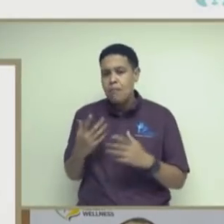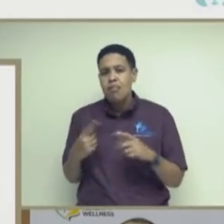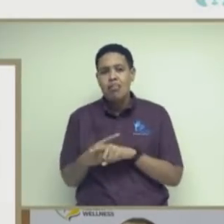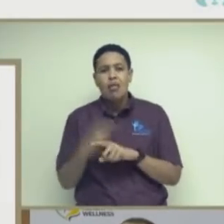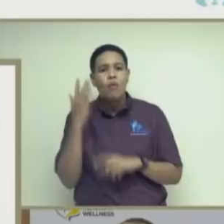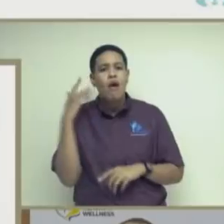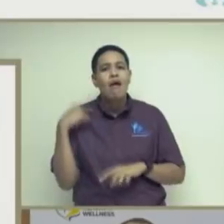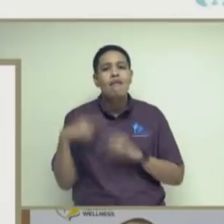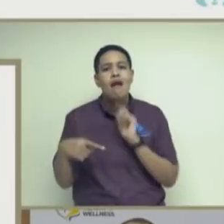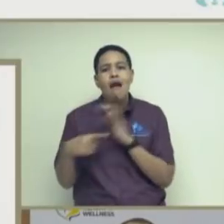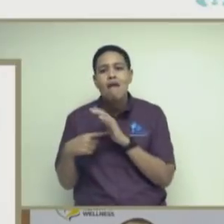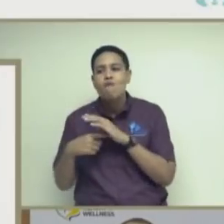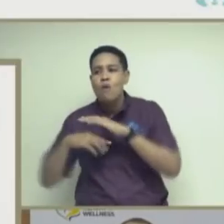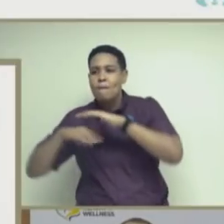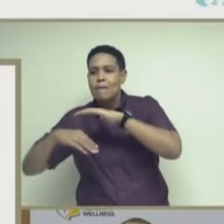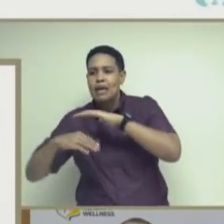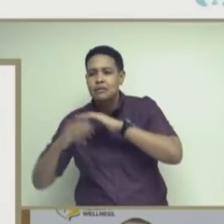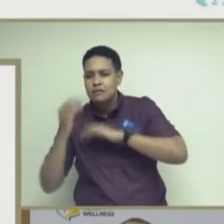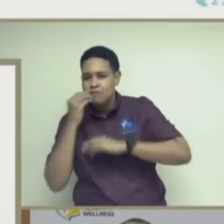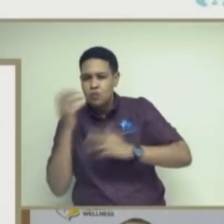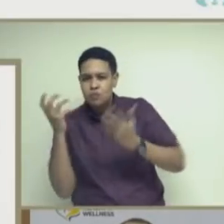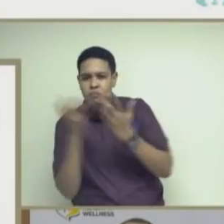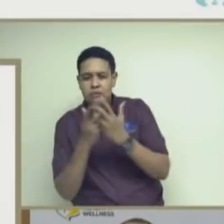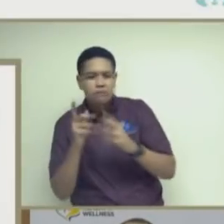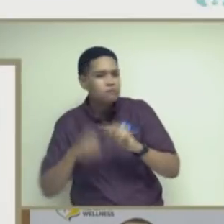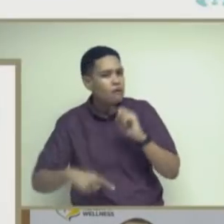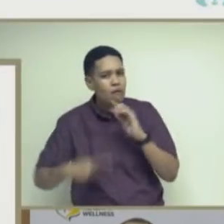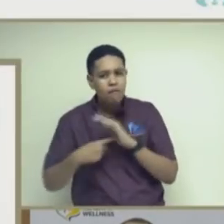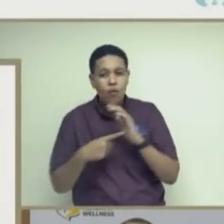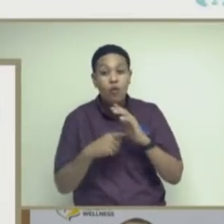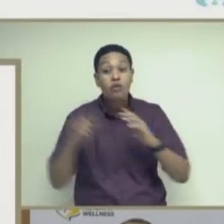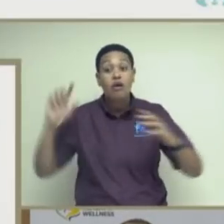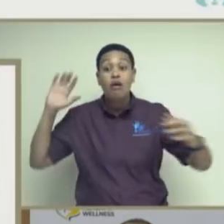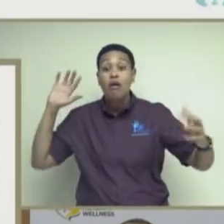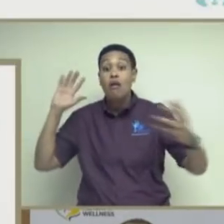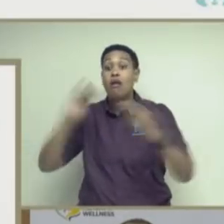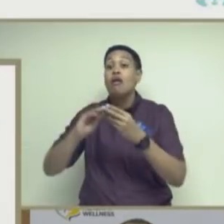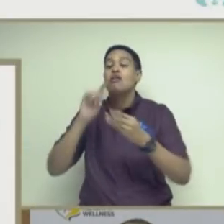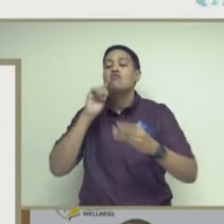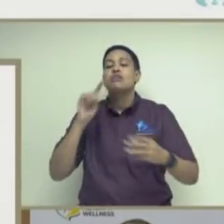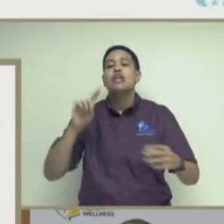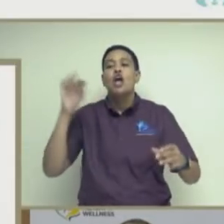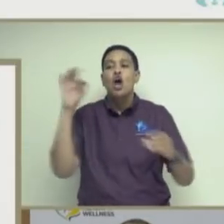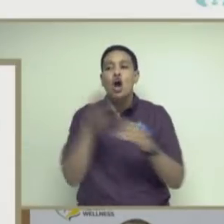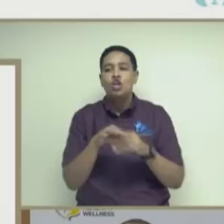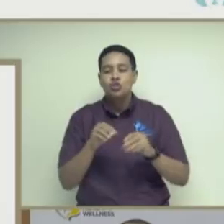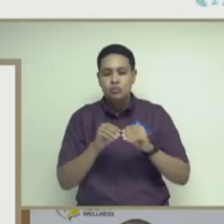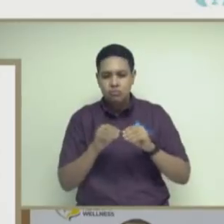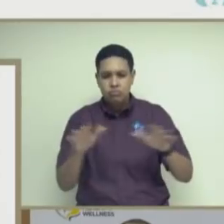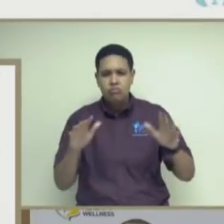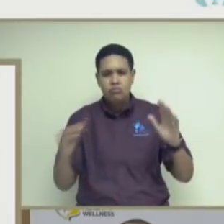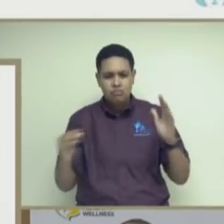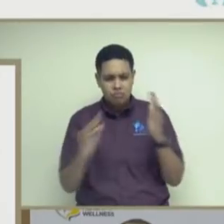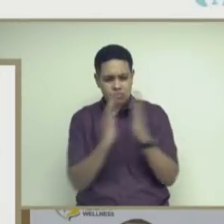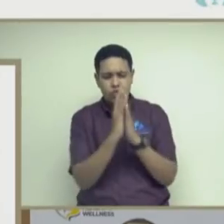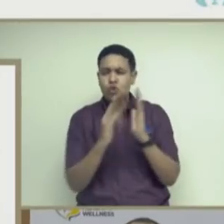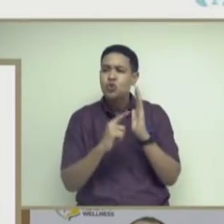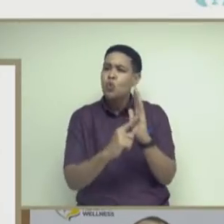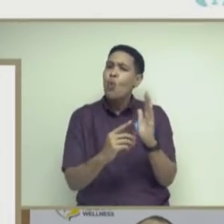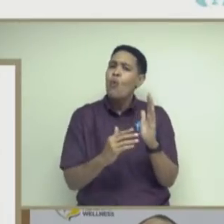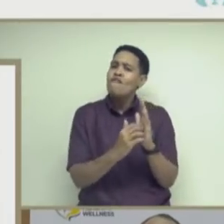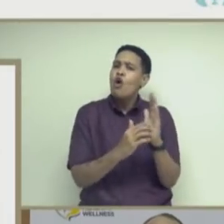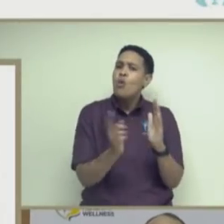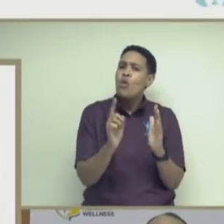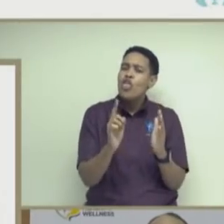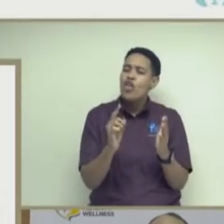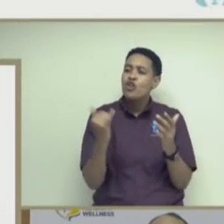they can't afford certain basic things. All of this combined contributes to a level of vulnerability. So